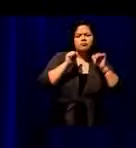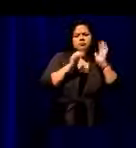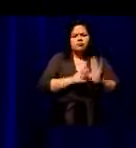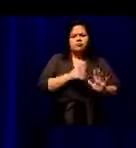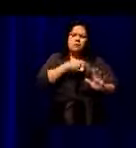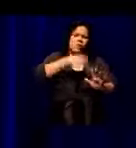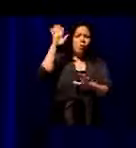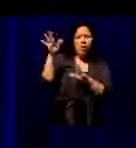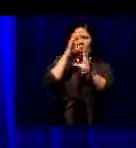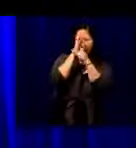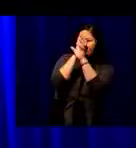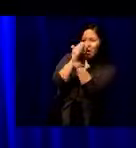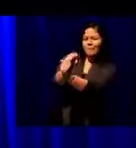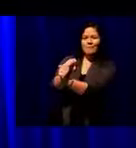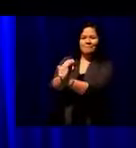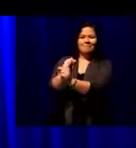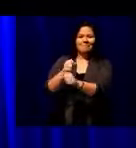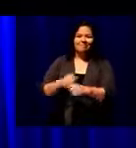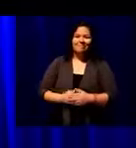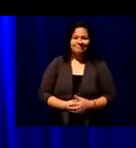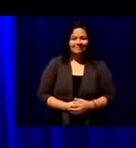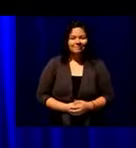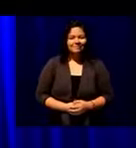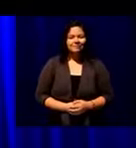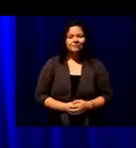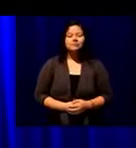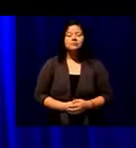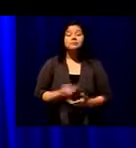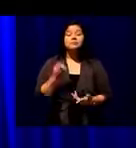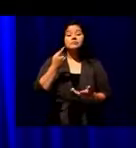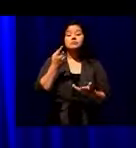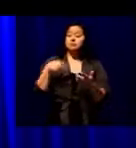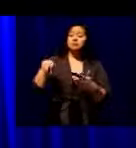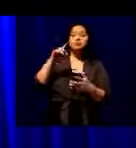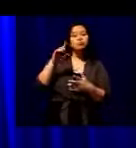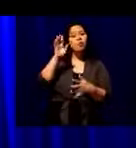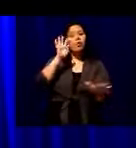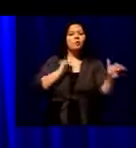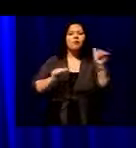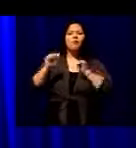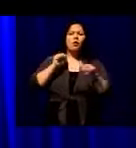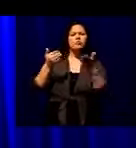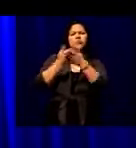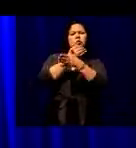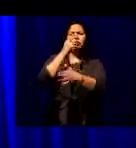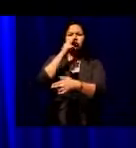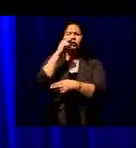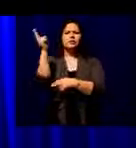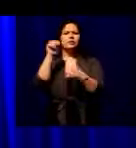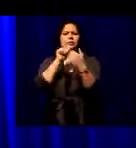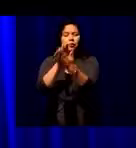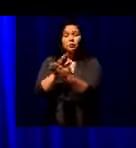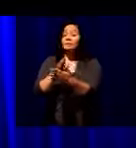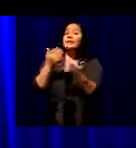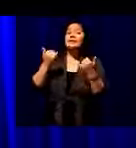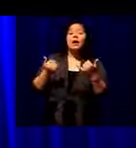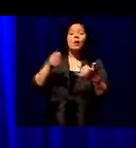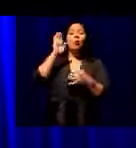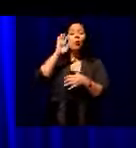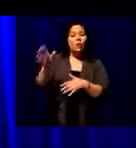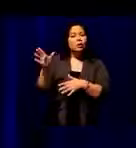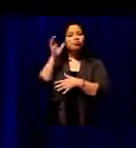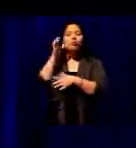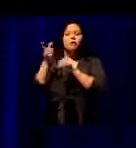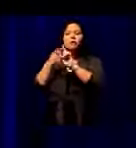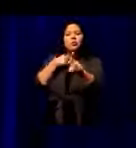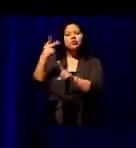entire Historic Theatre, and they're going to use it in new and different ways. Now we're going to hear from two